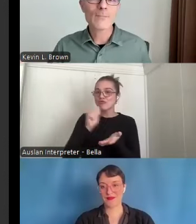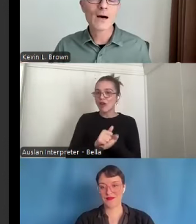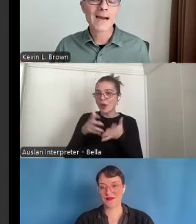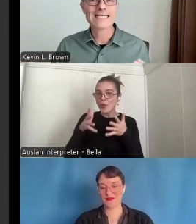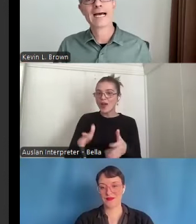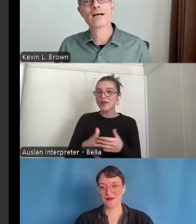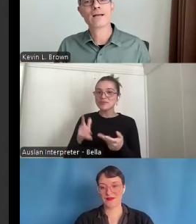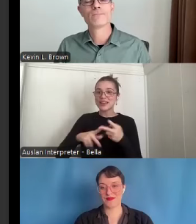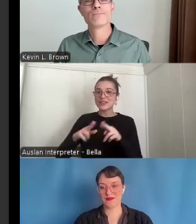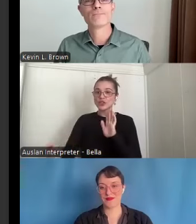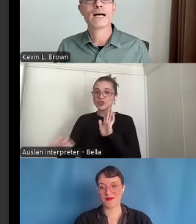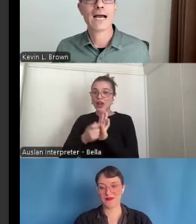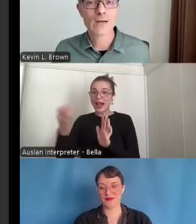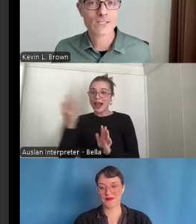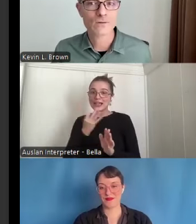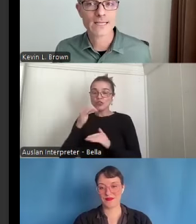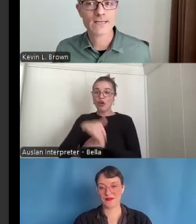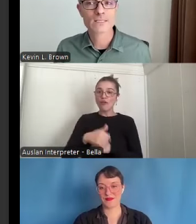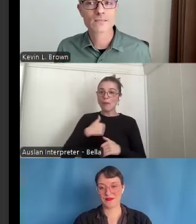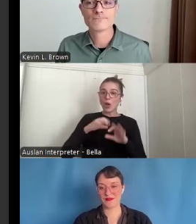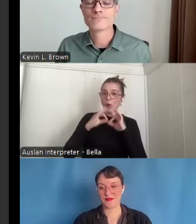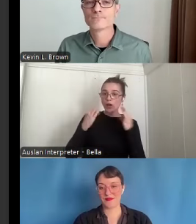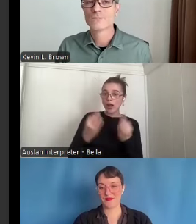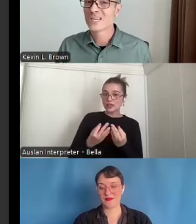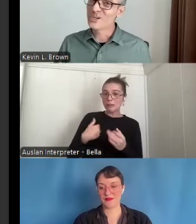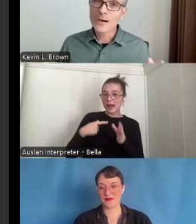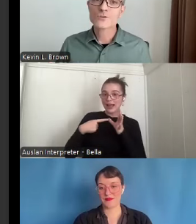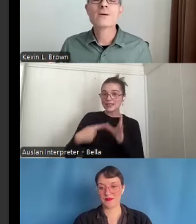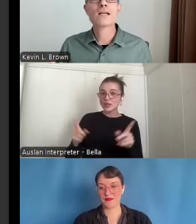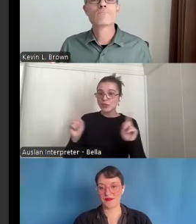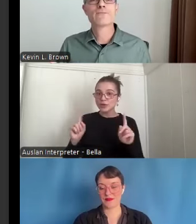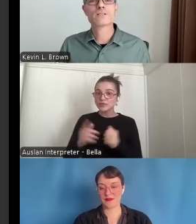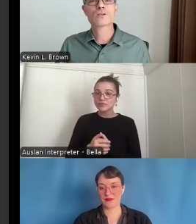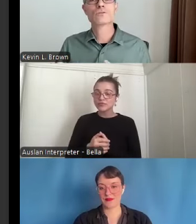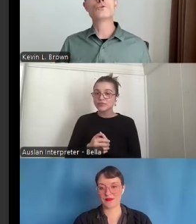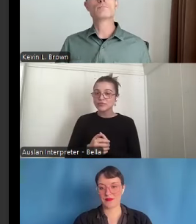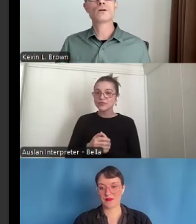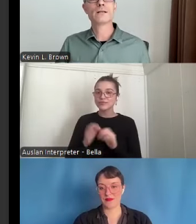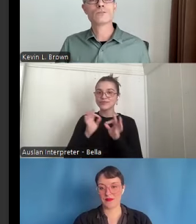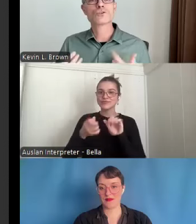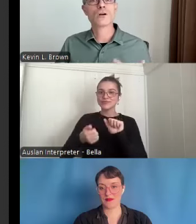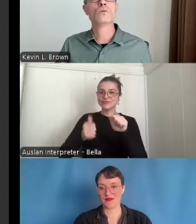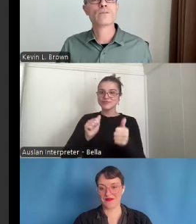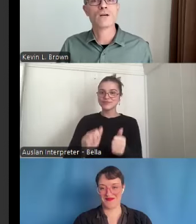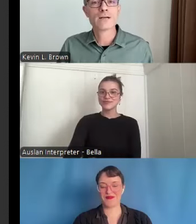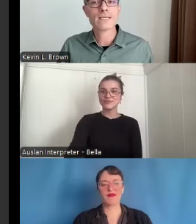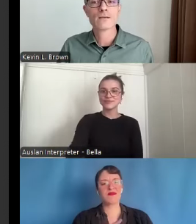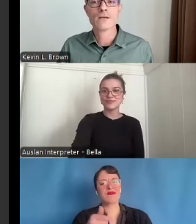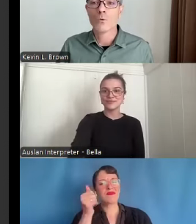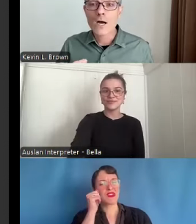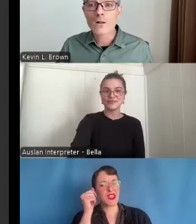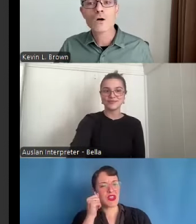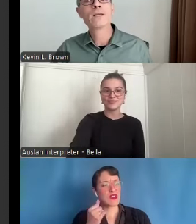tell me about Mighty Ally, I would answer like this. You know how too many nonprofits are too small and struggle with